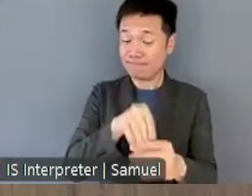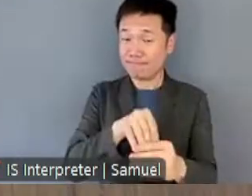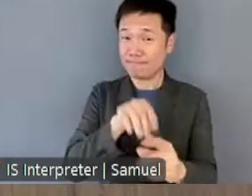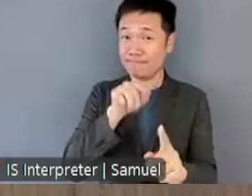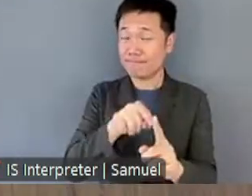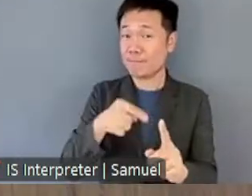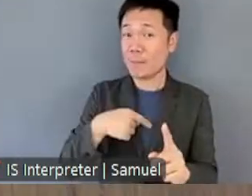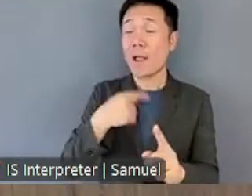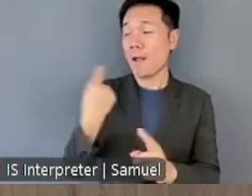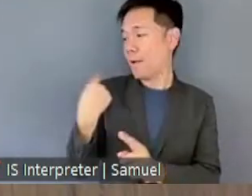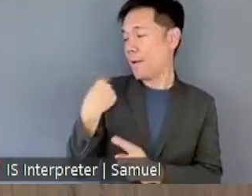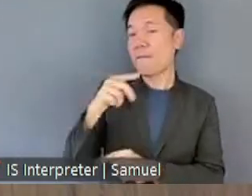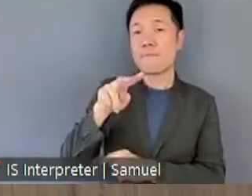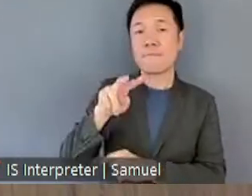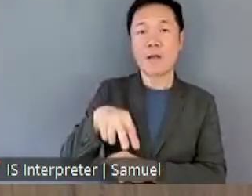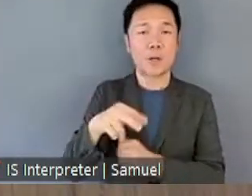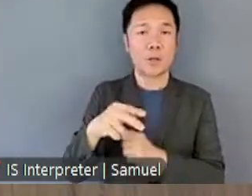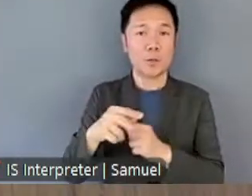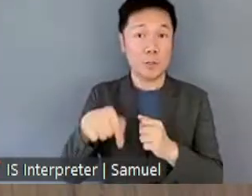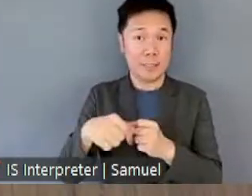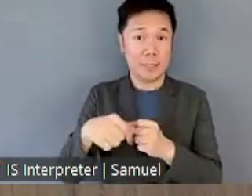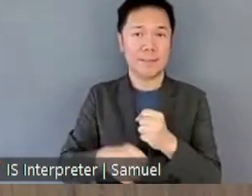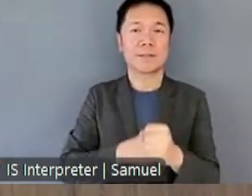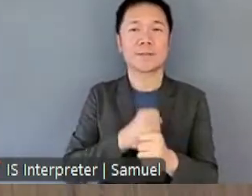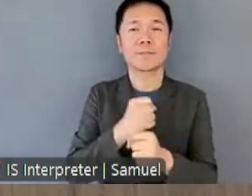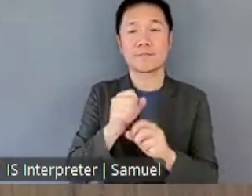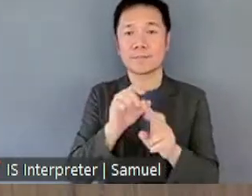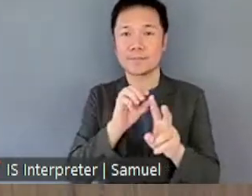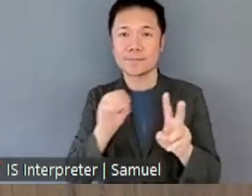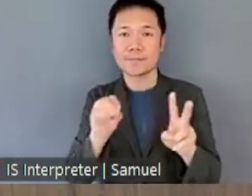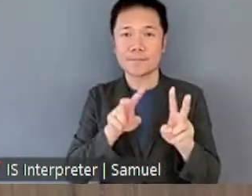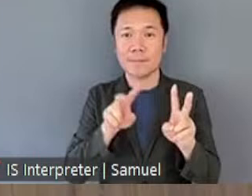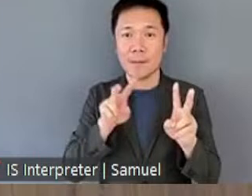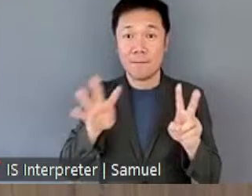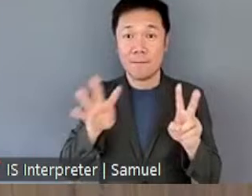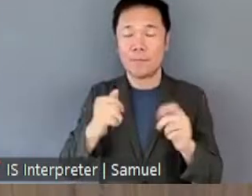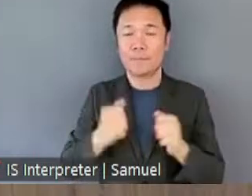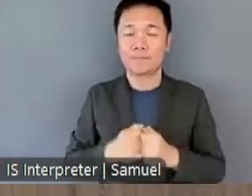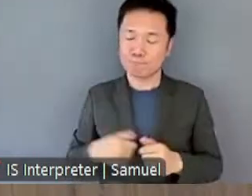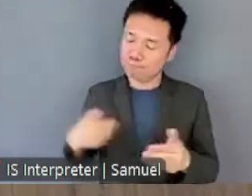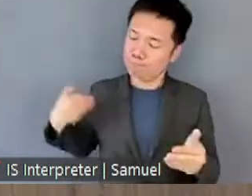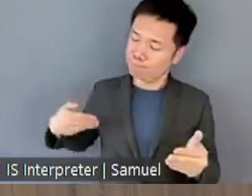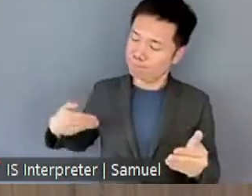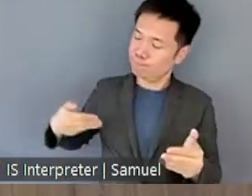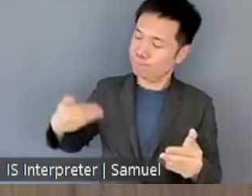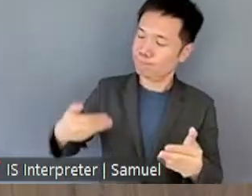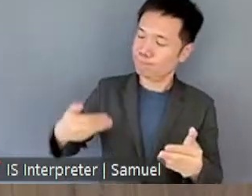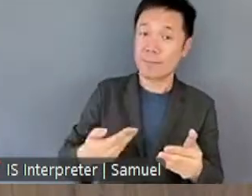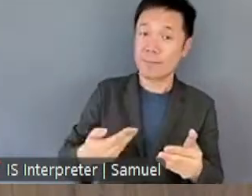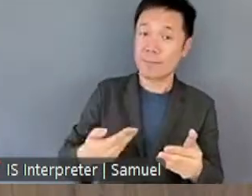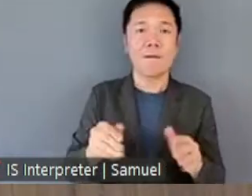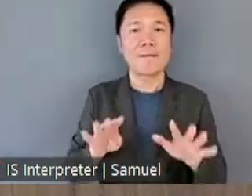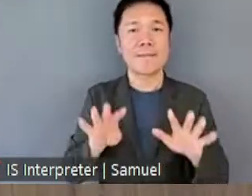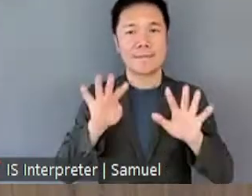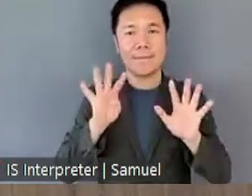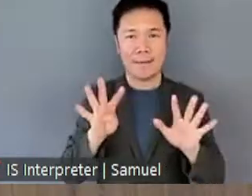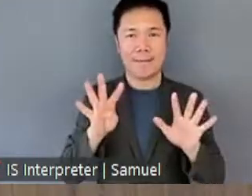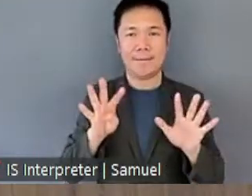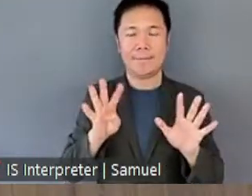February 2024. 9 meetings of the informal drafting group took place between 7th